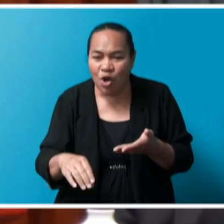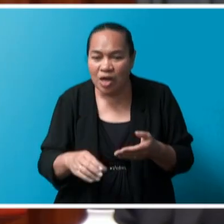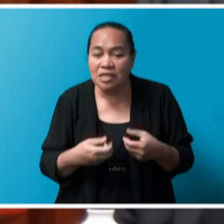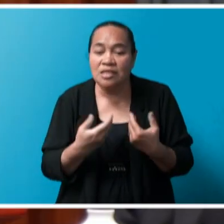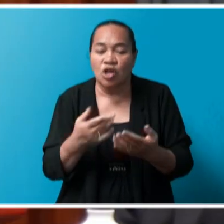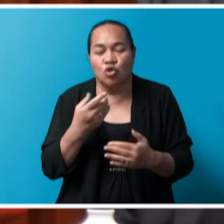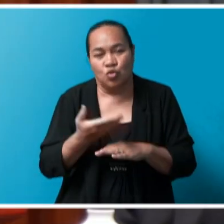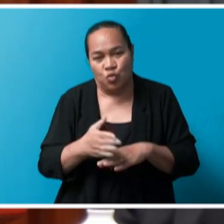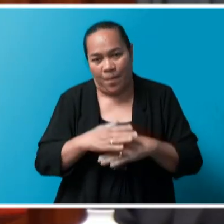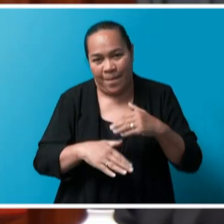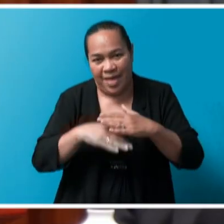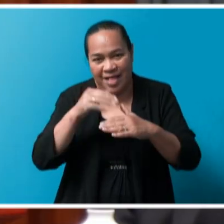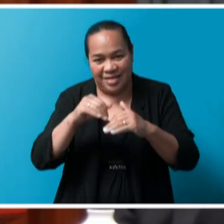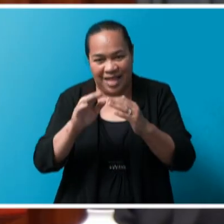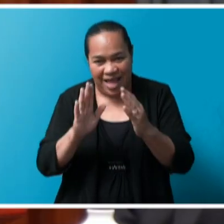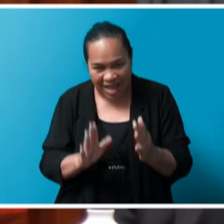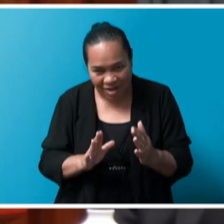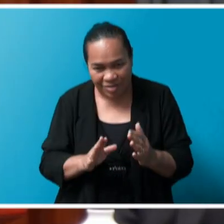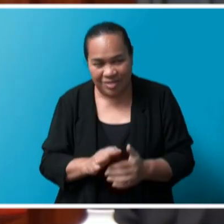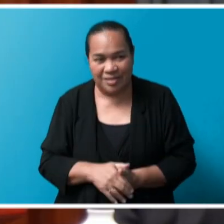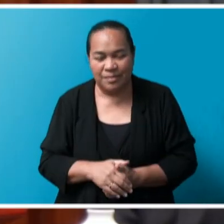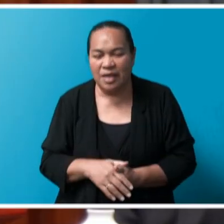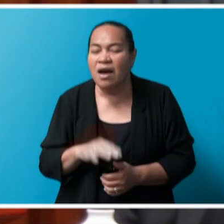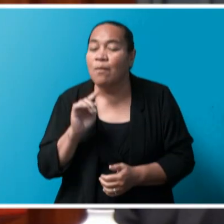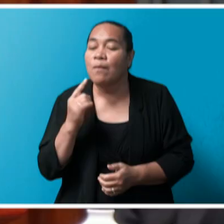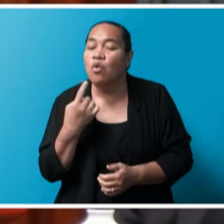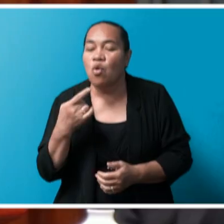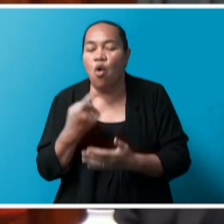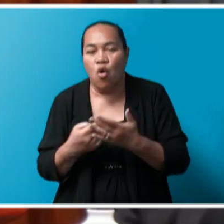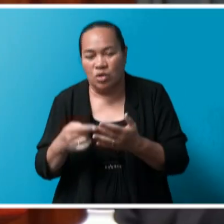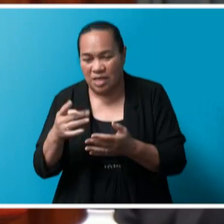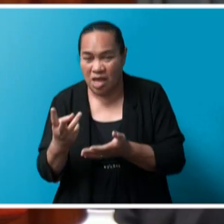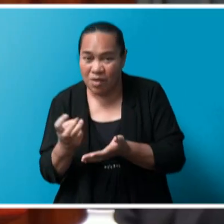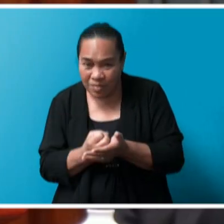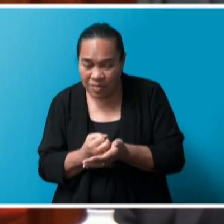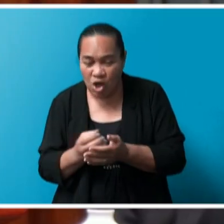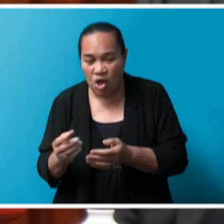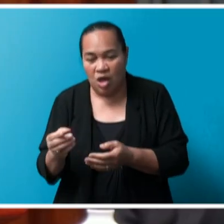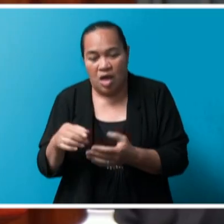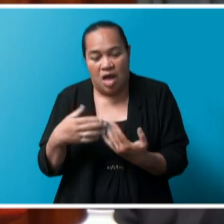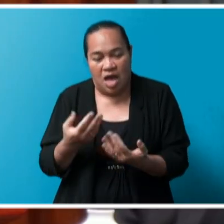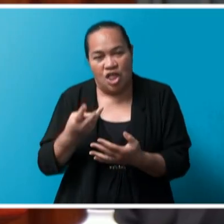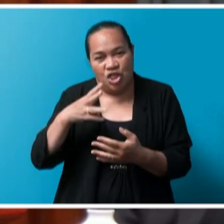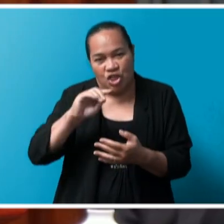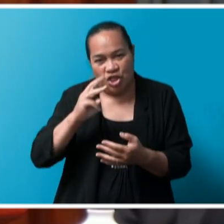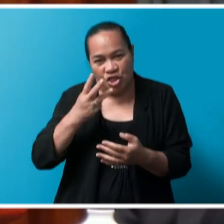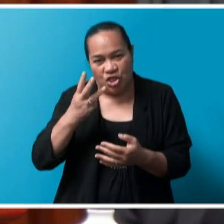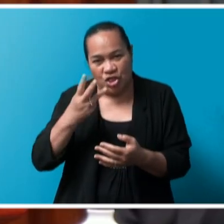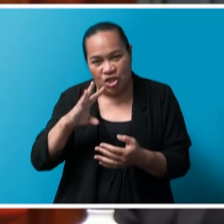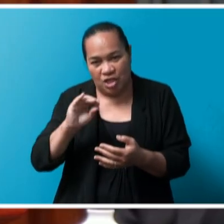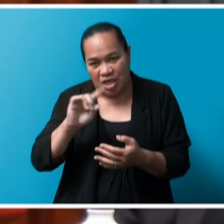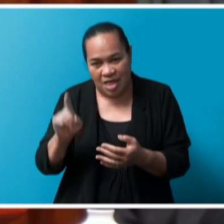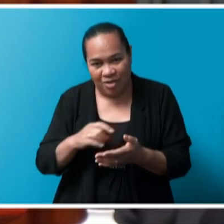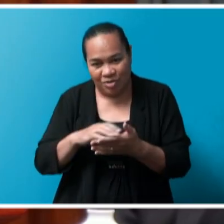home purchase for eligible lower income households, while also increasing assistance. Households earning between